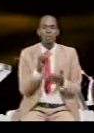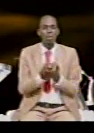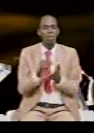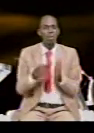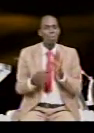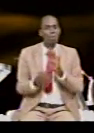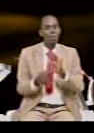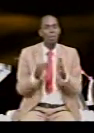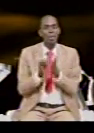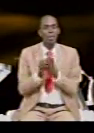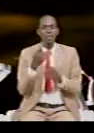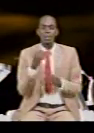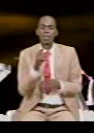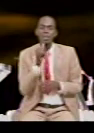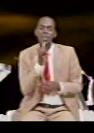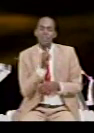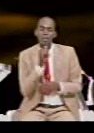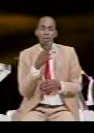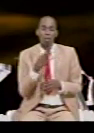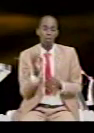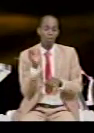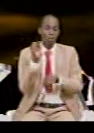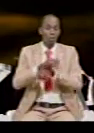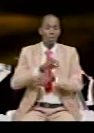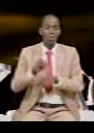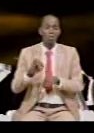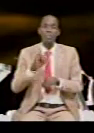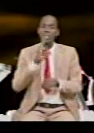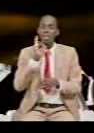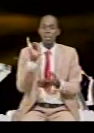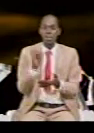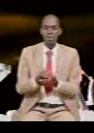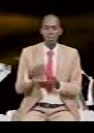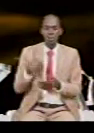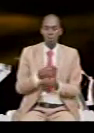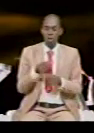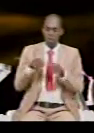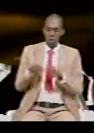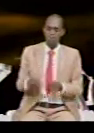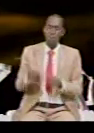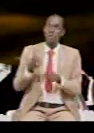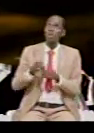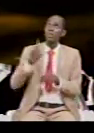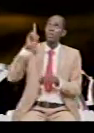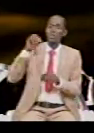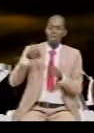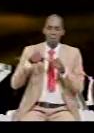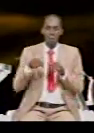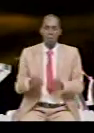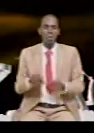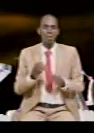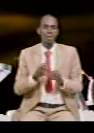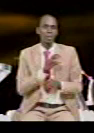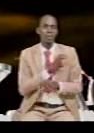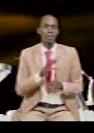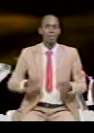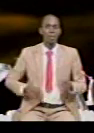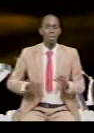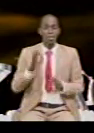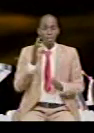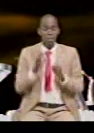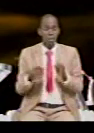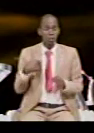of overcoming is that we abide in him, abide in Christ. And if we